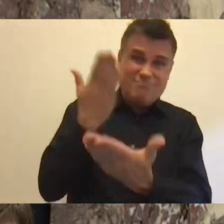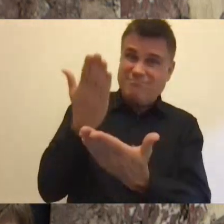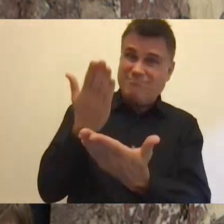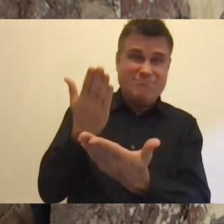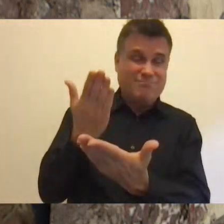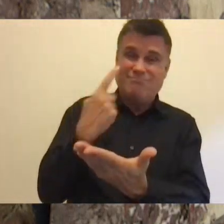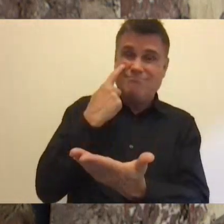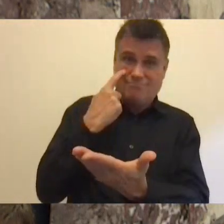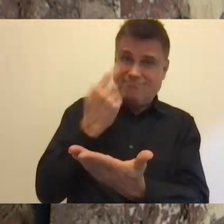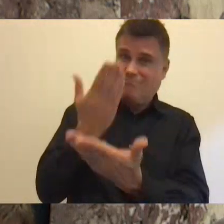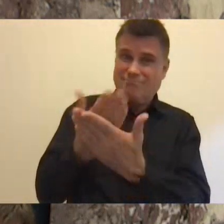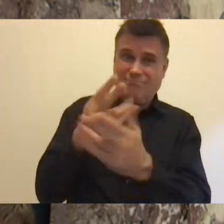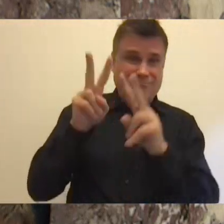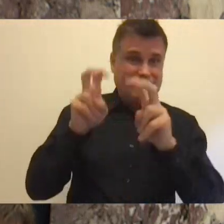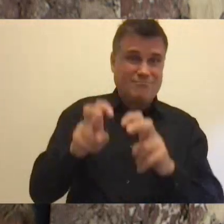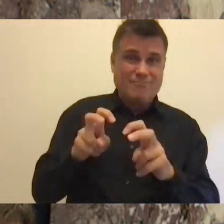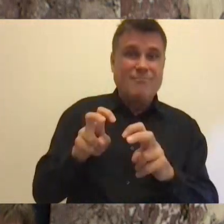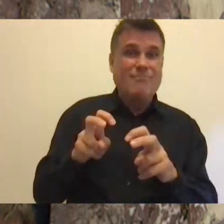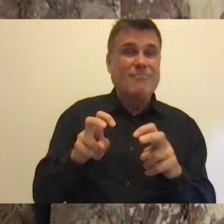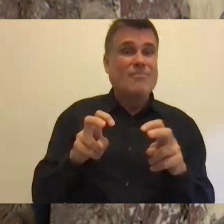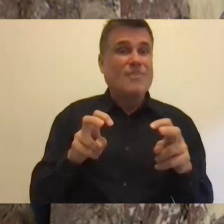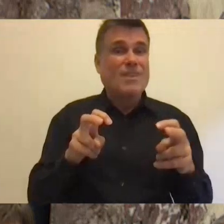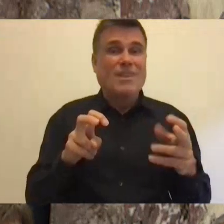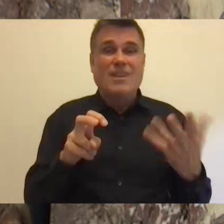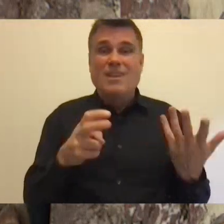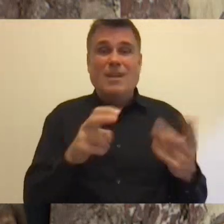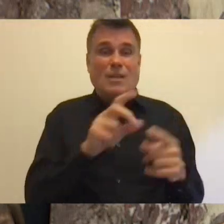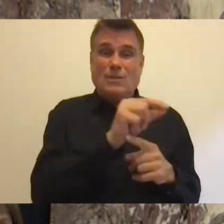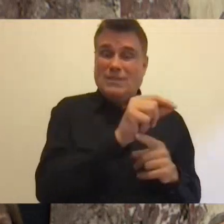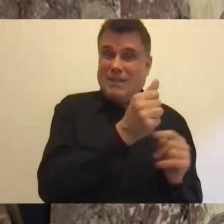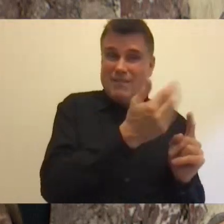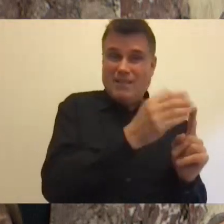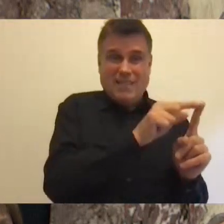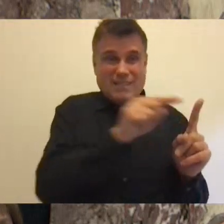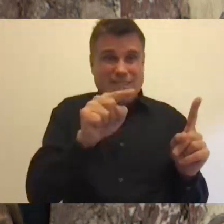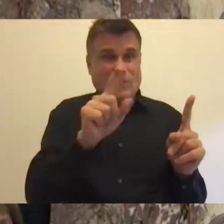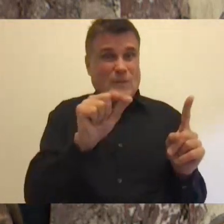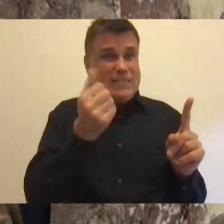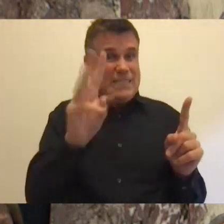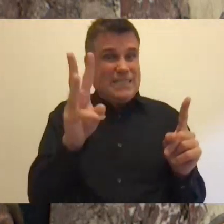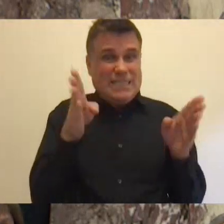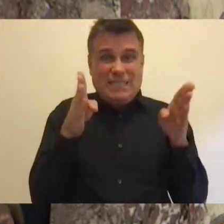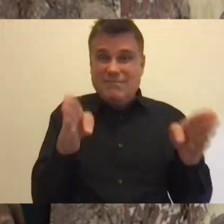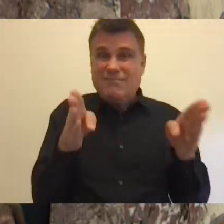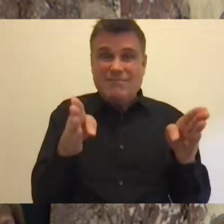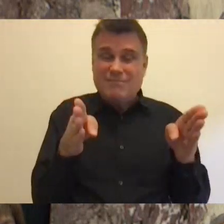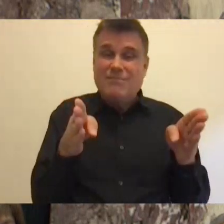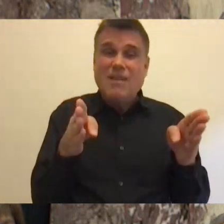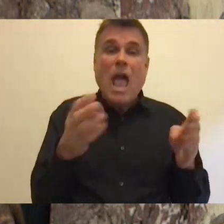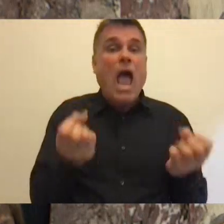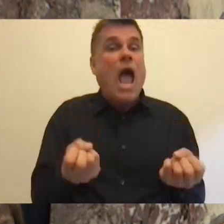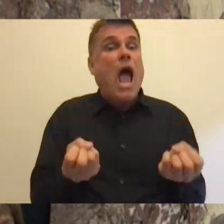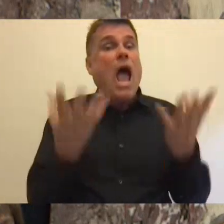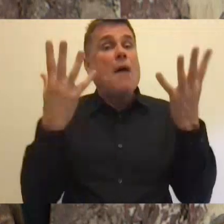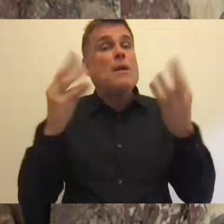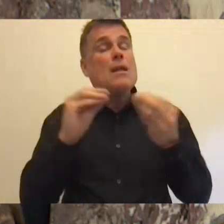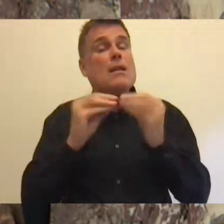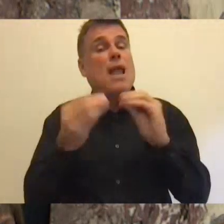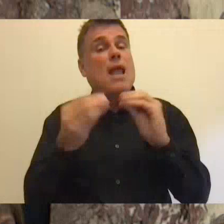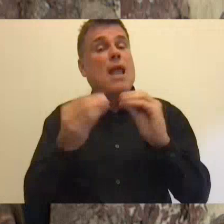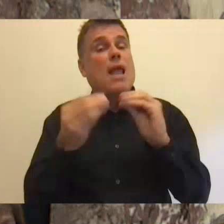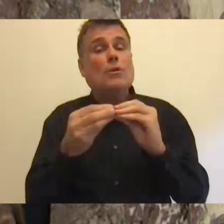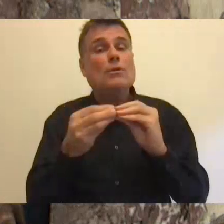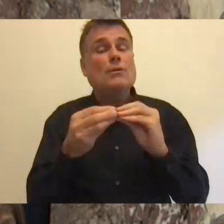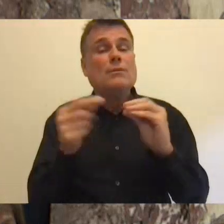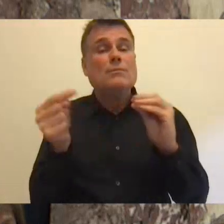capita, but in actual numbers, in a time of a rising population and an aging population, we lost registered nurses